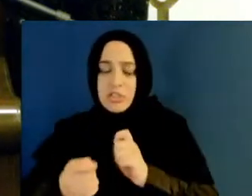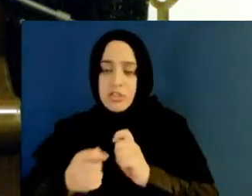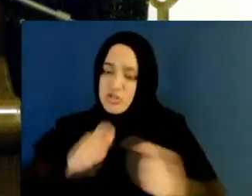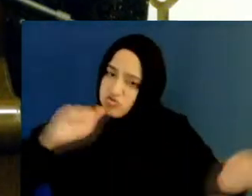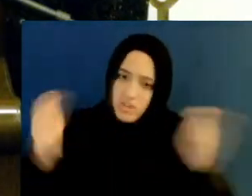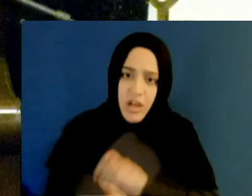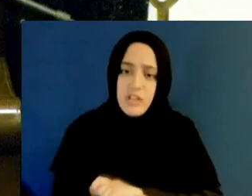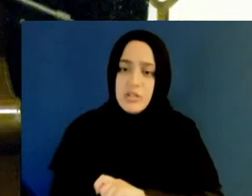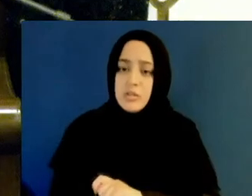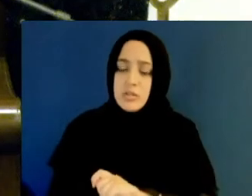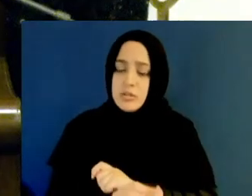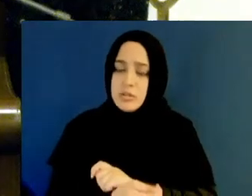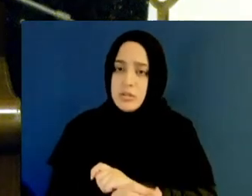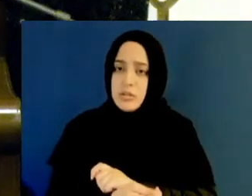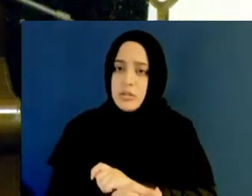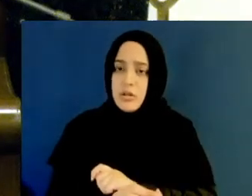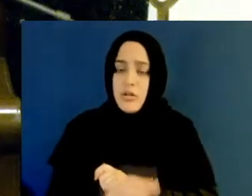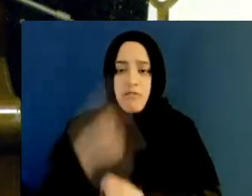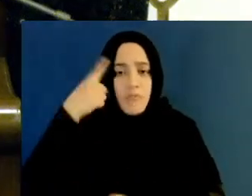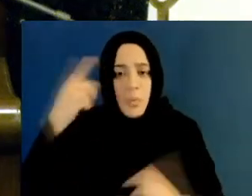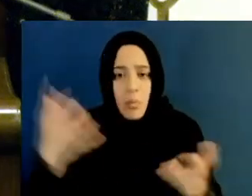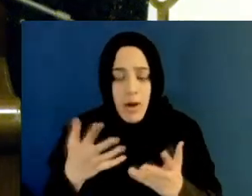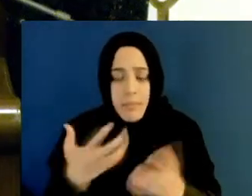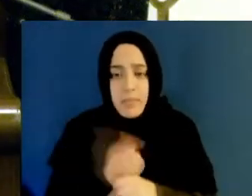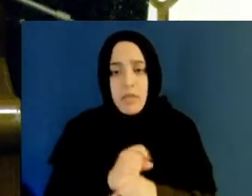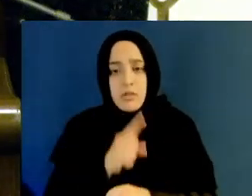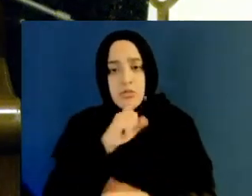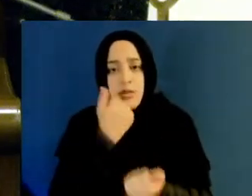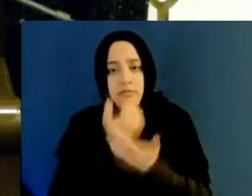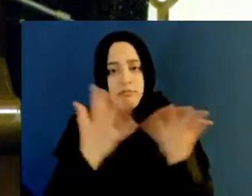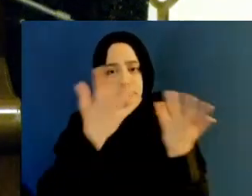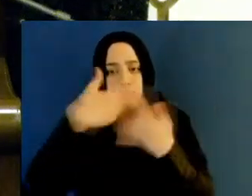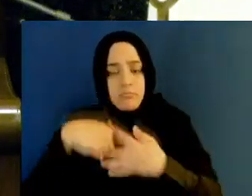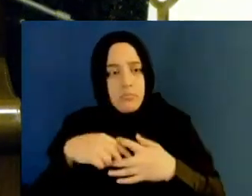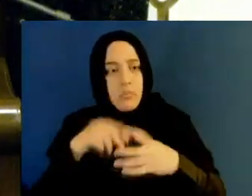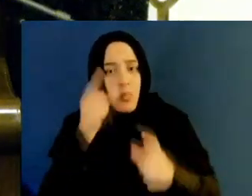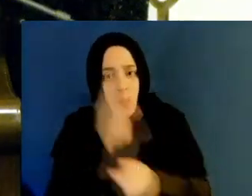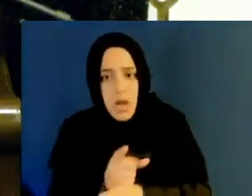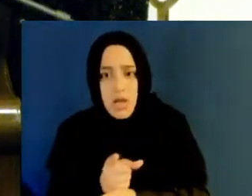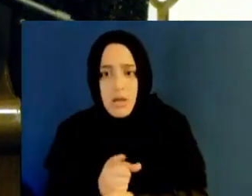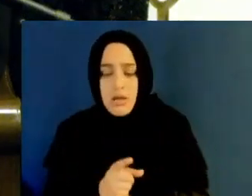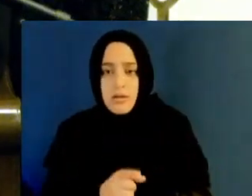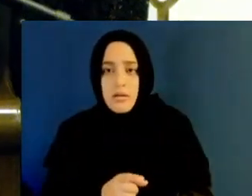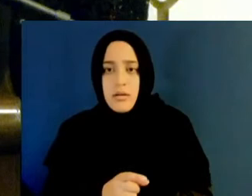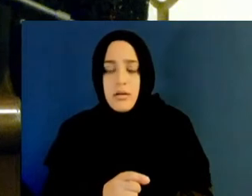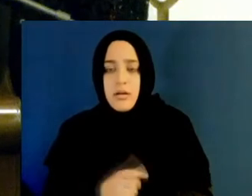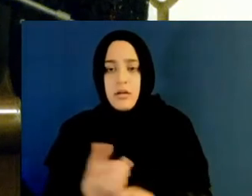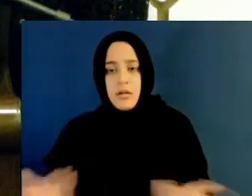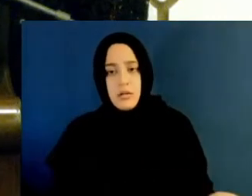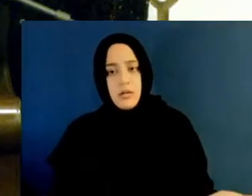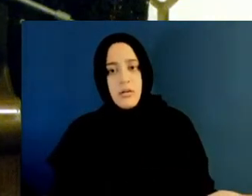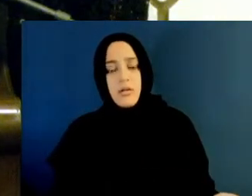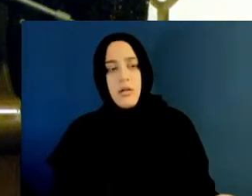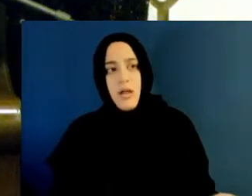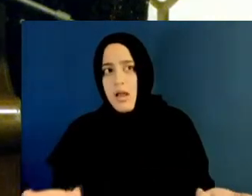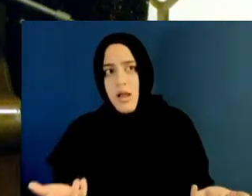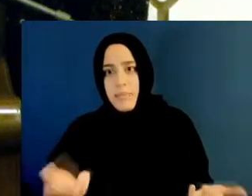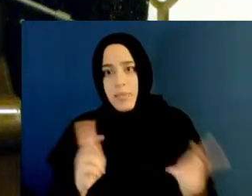bil ma'ruf and nahy anil munkar. Tayyib ya Aba Abdullah, How you were going to do this